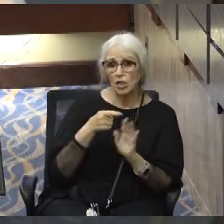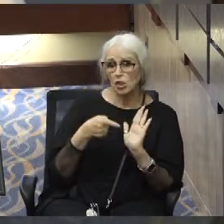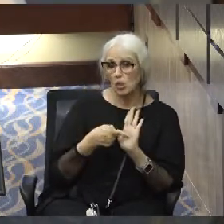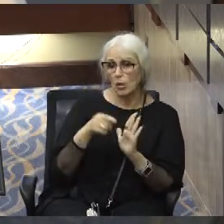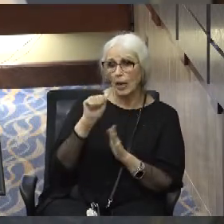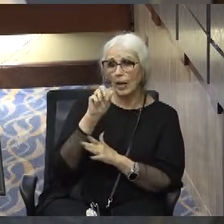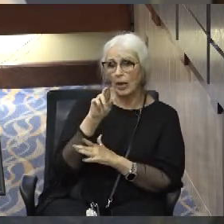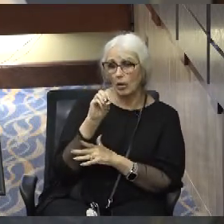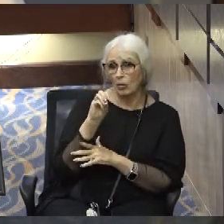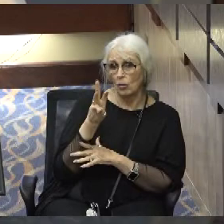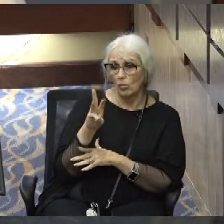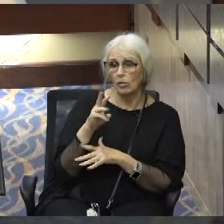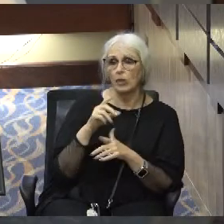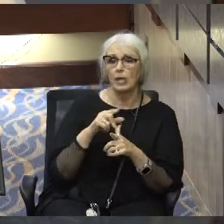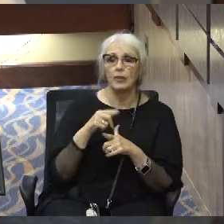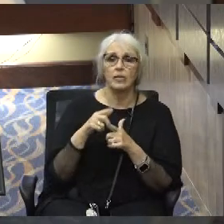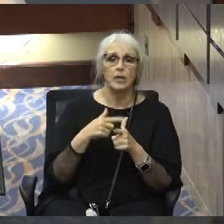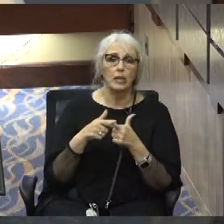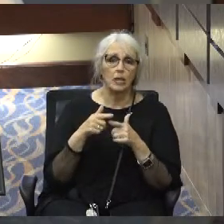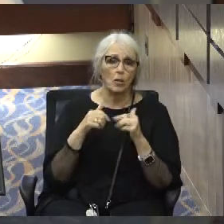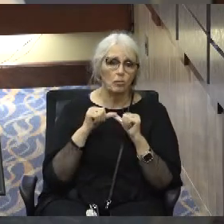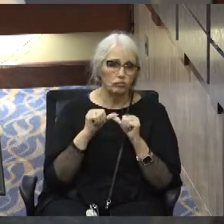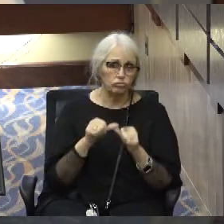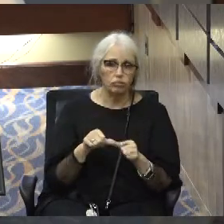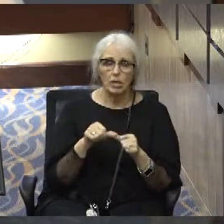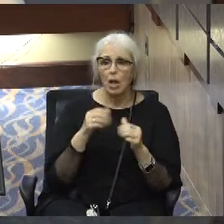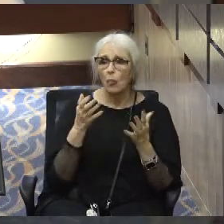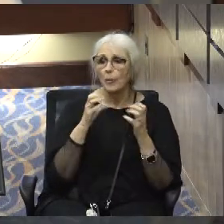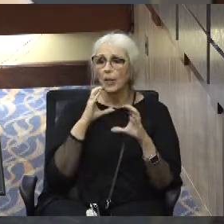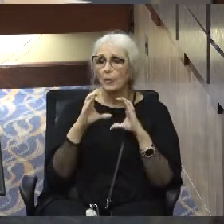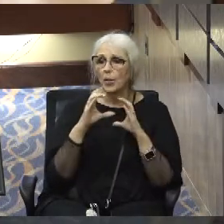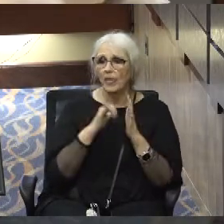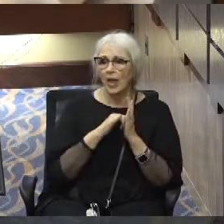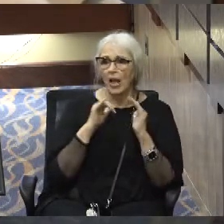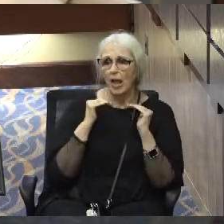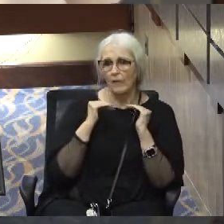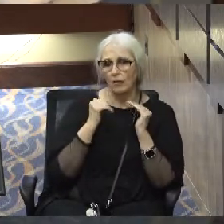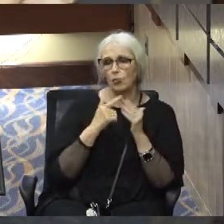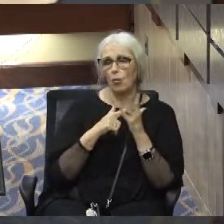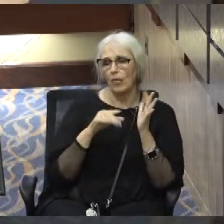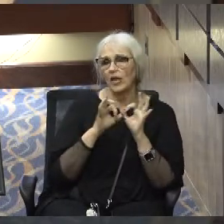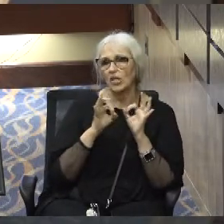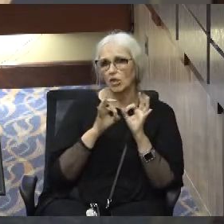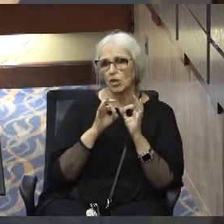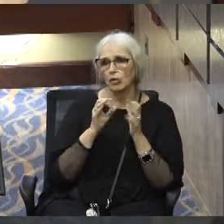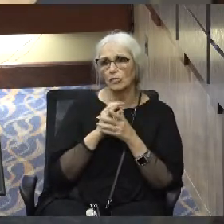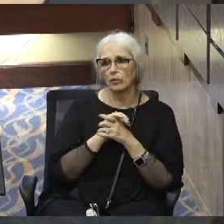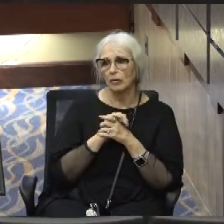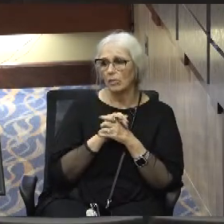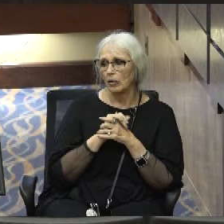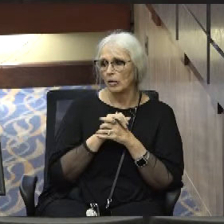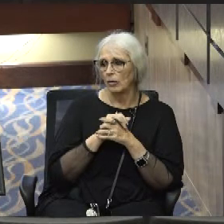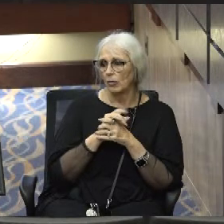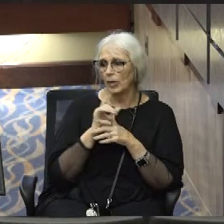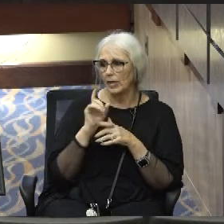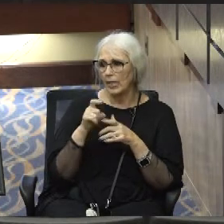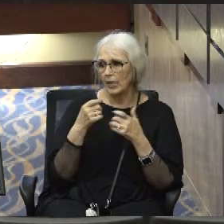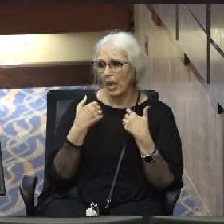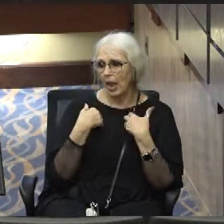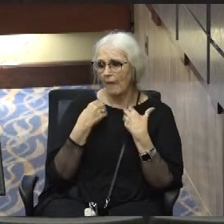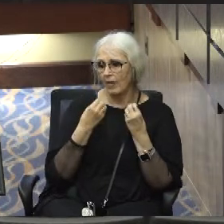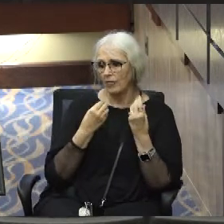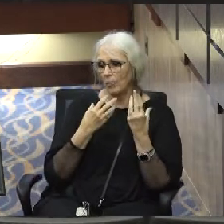and go from there. But I want them to be communicated with at that level, because I think that's what they deserve. We do have that information,